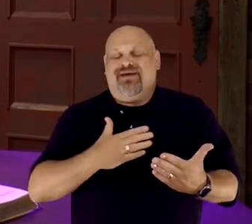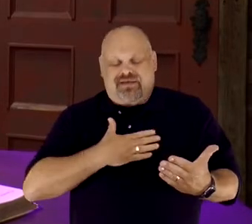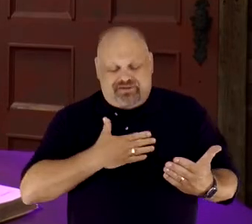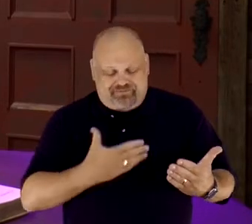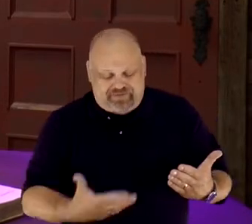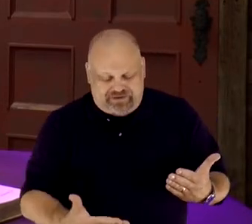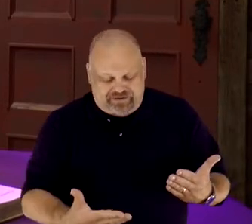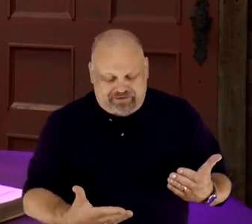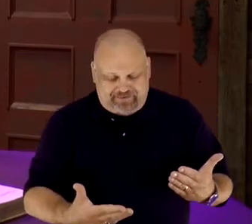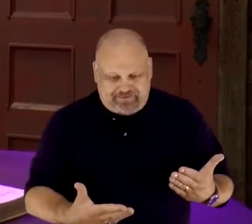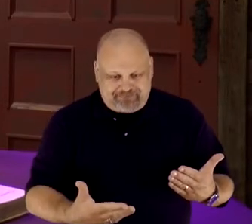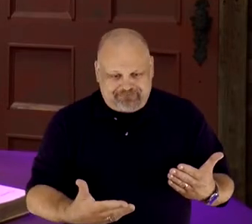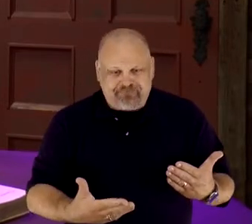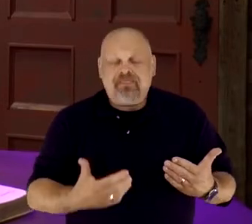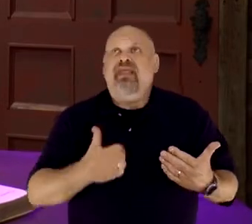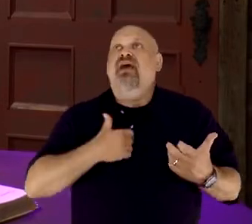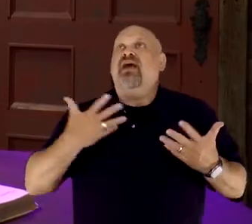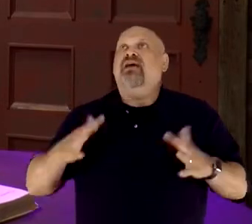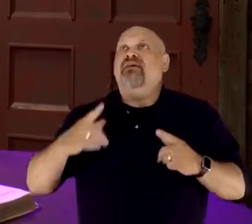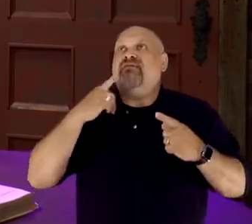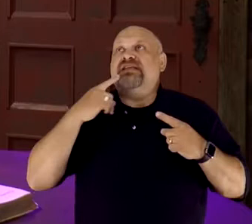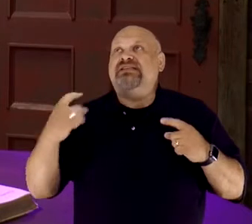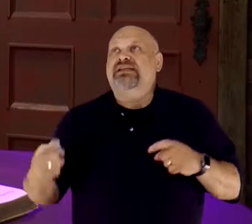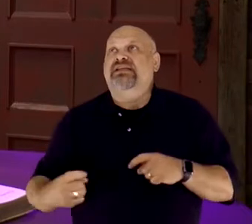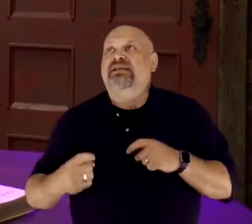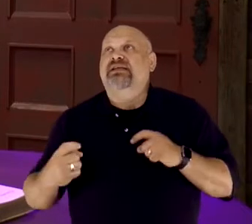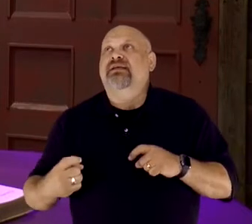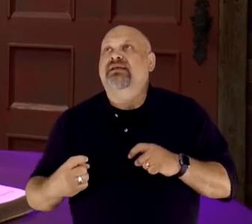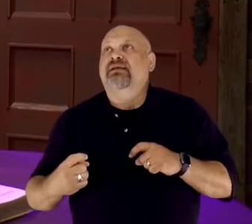admit that I have sinned,